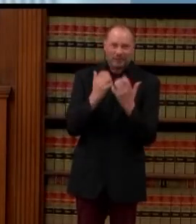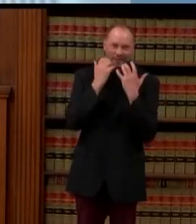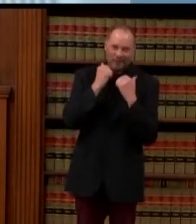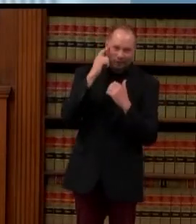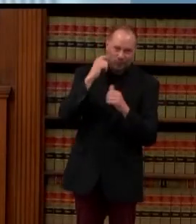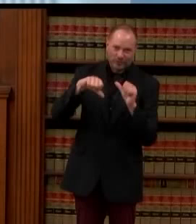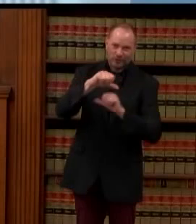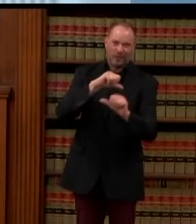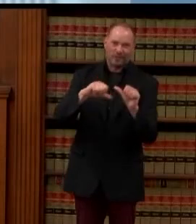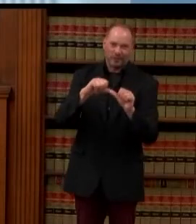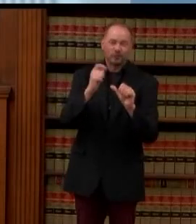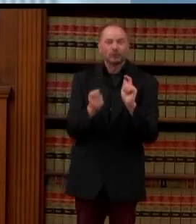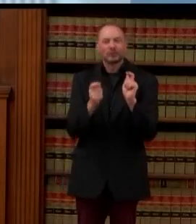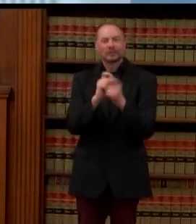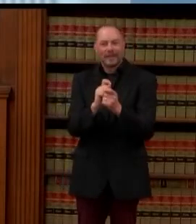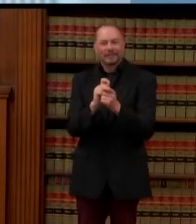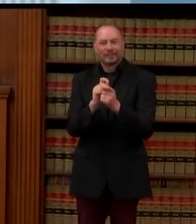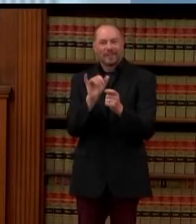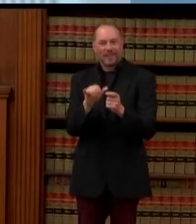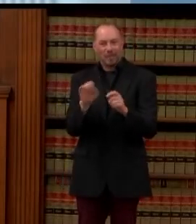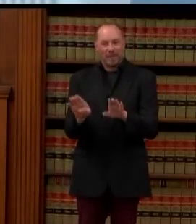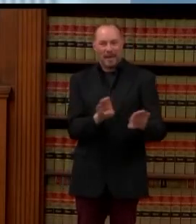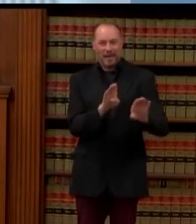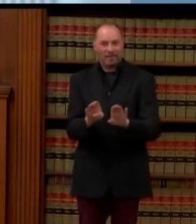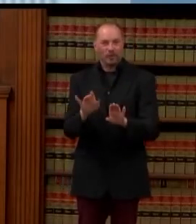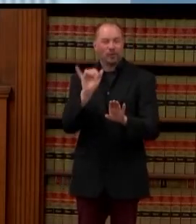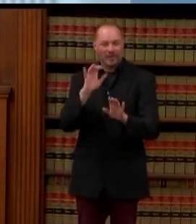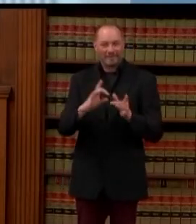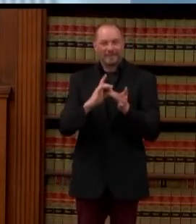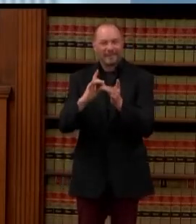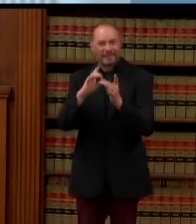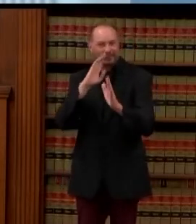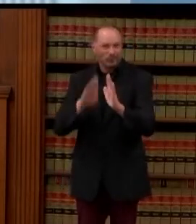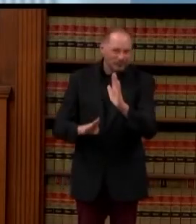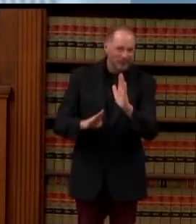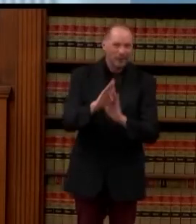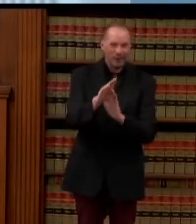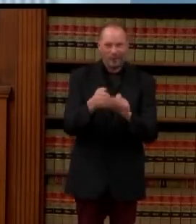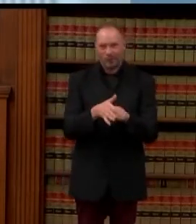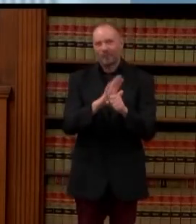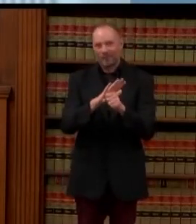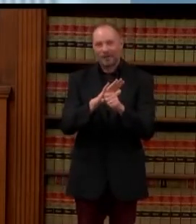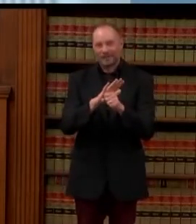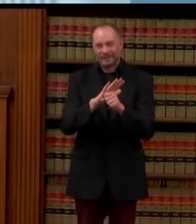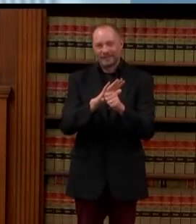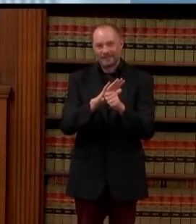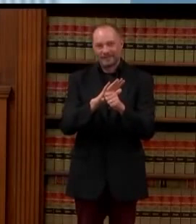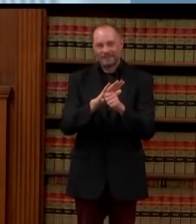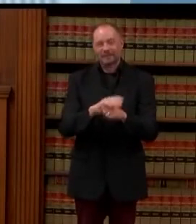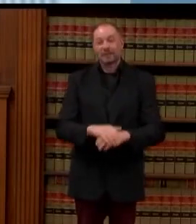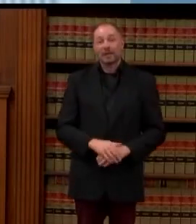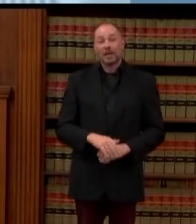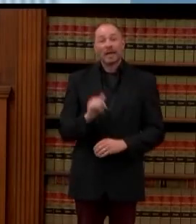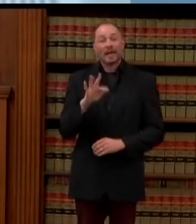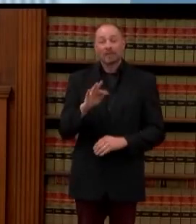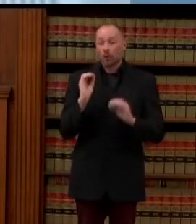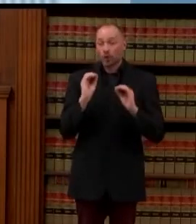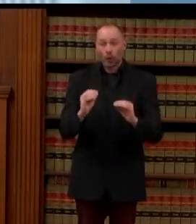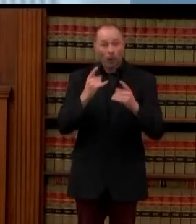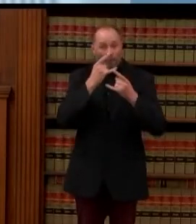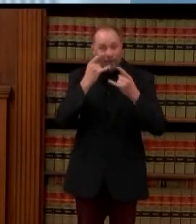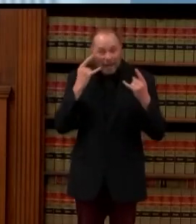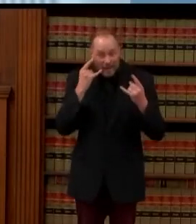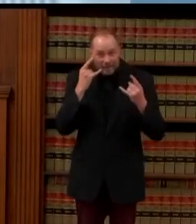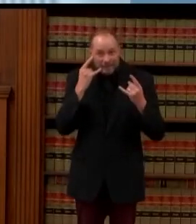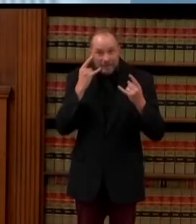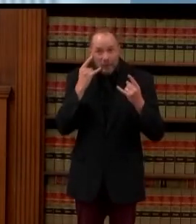another to change the behavior that is leading to these increasing cases. When we don't wear masks, when